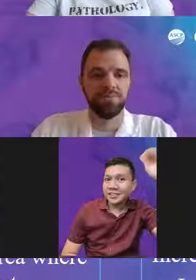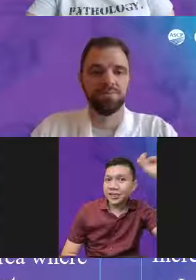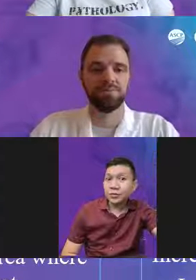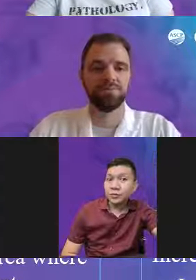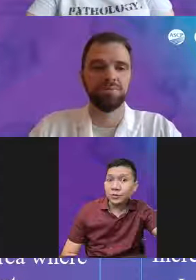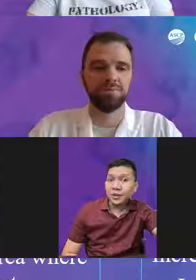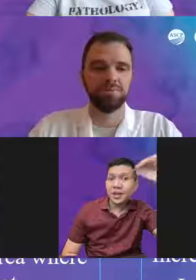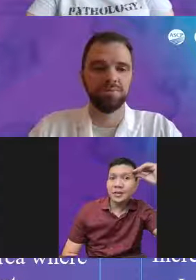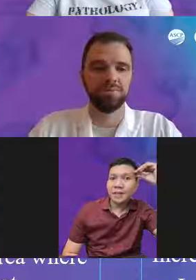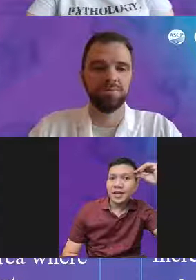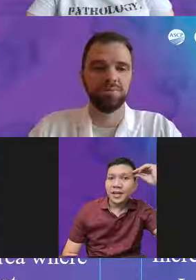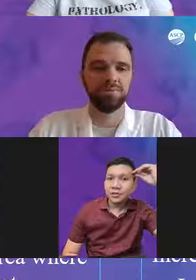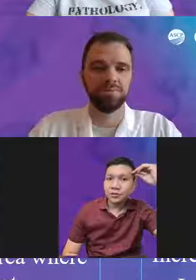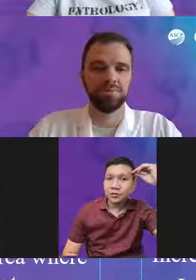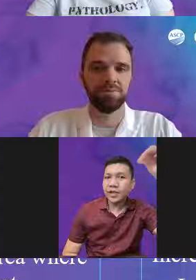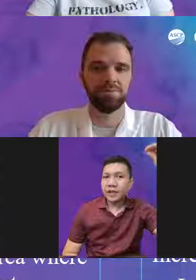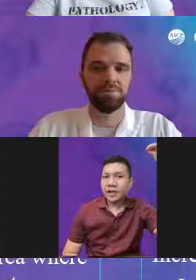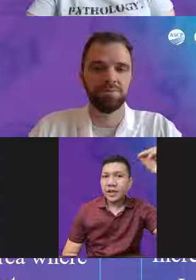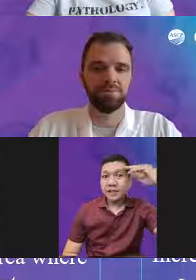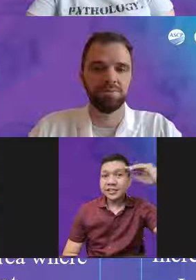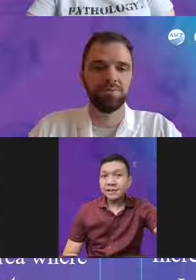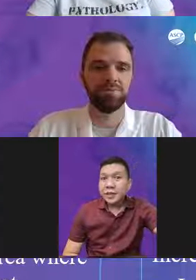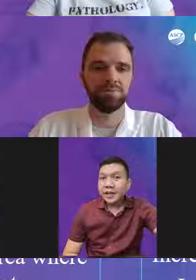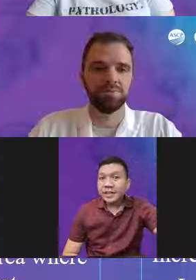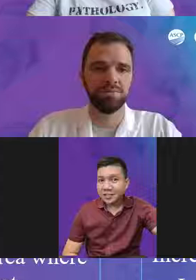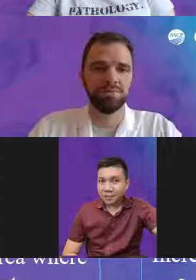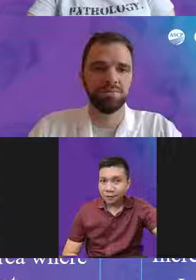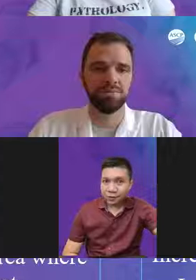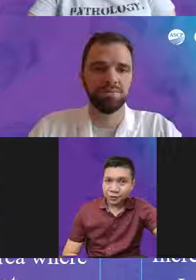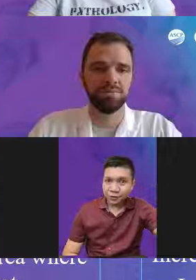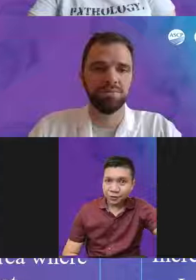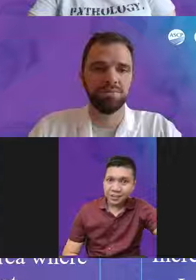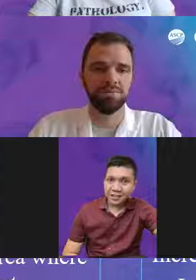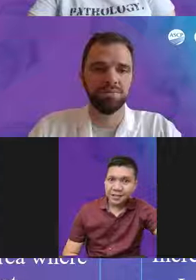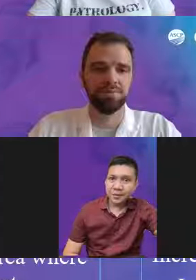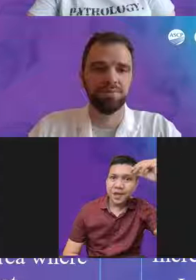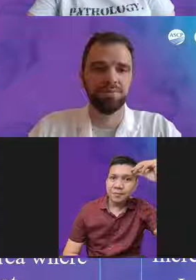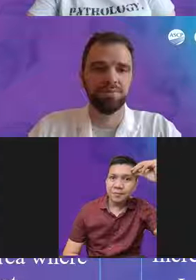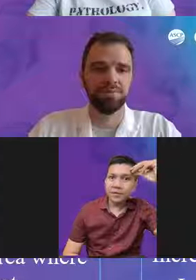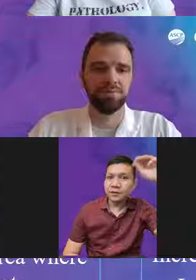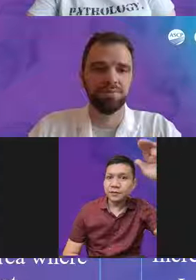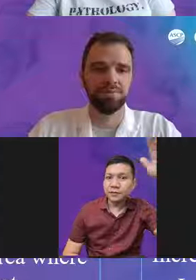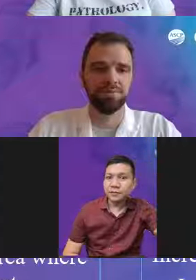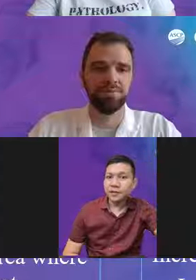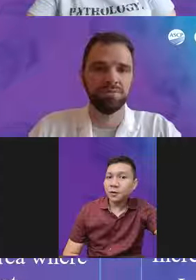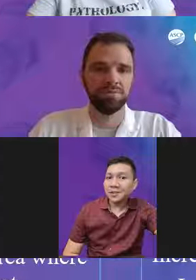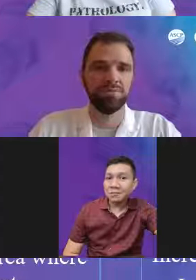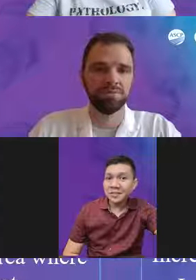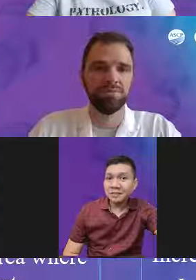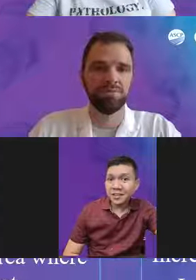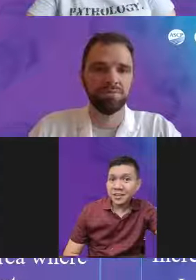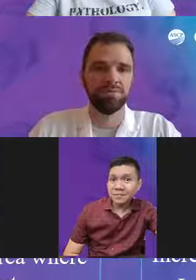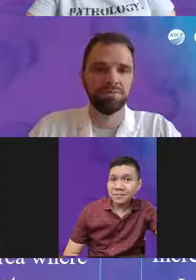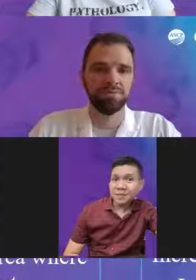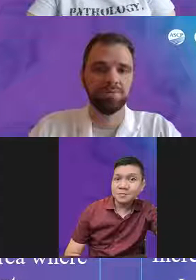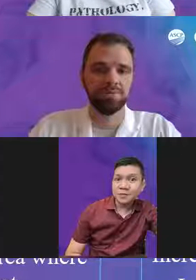indices as a clue, and at least give you an idea of what you're looking at. You know, we start with